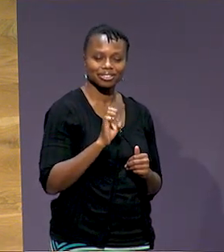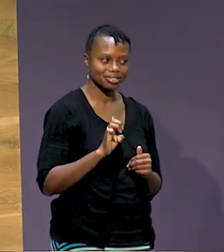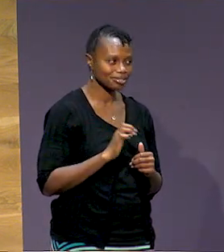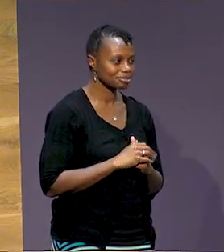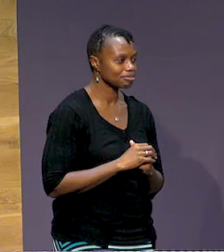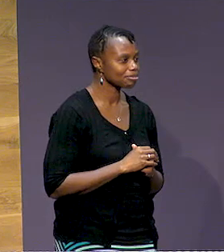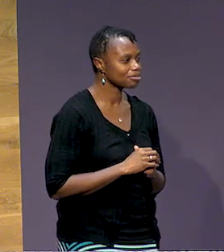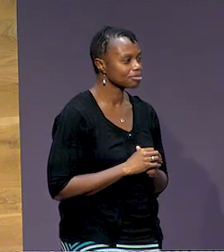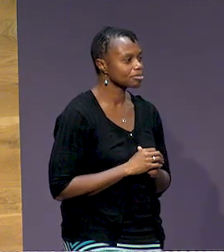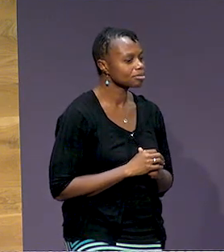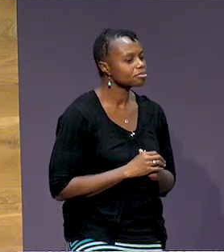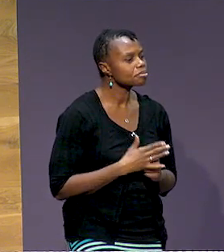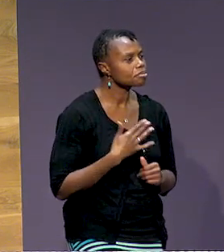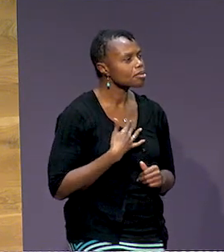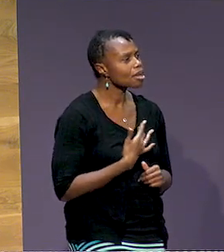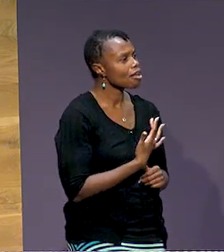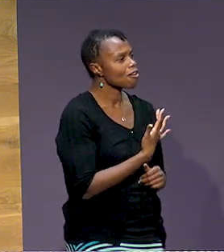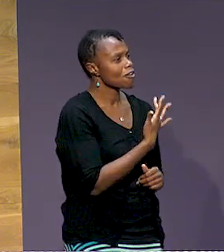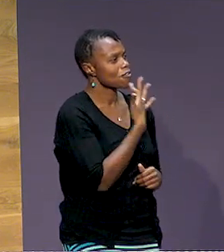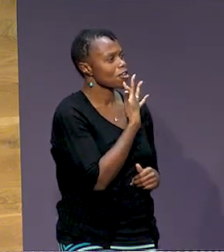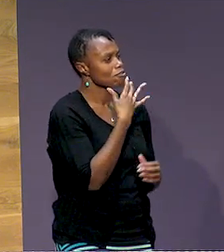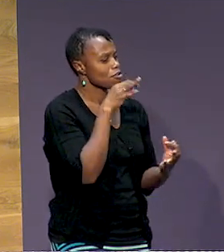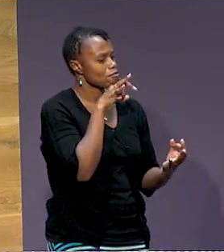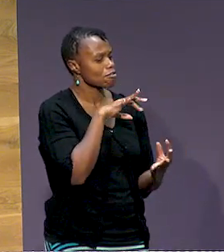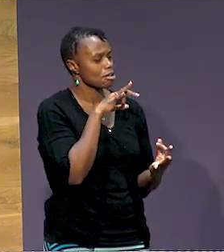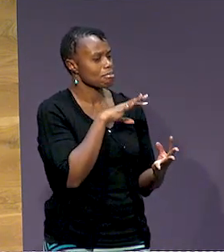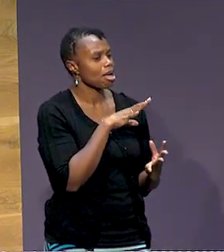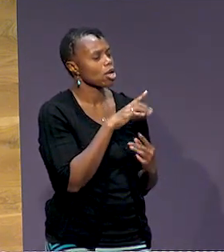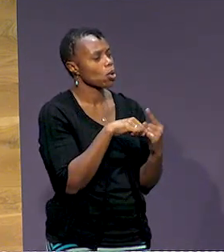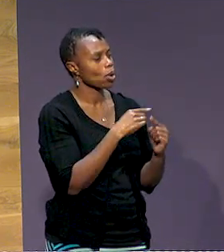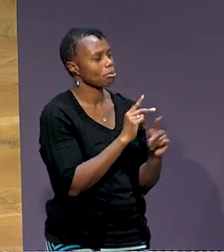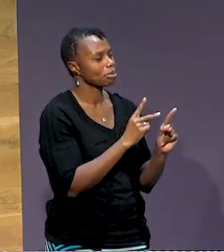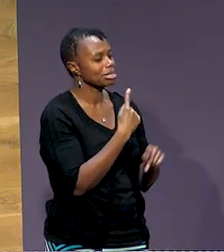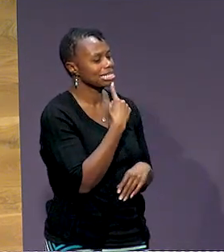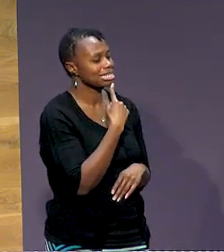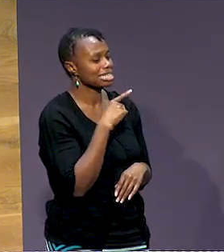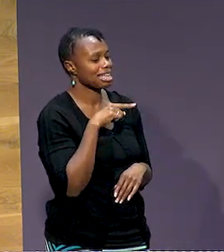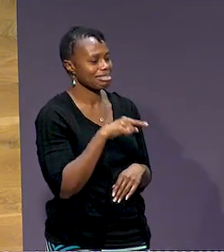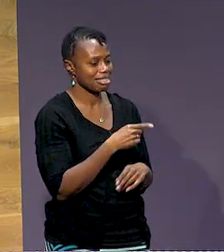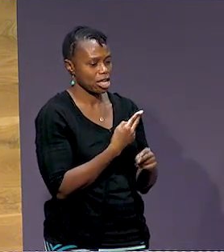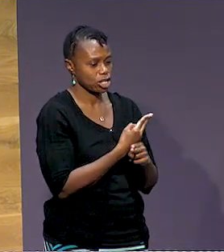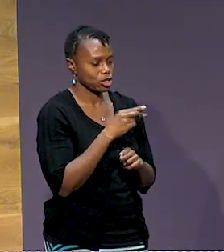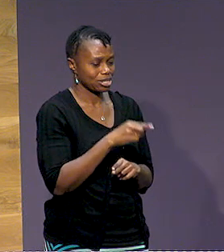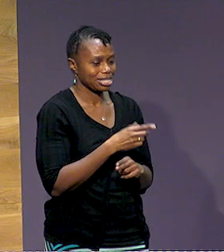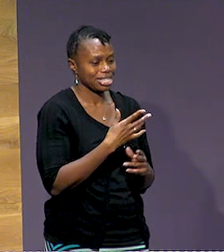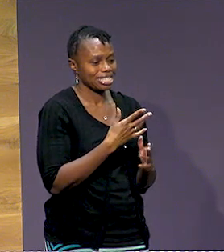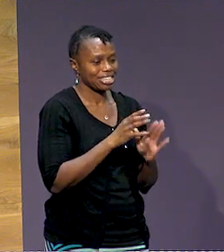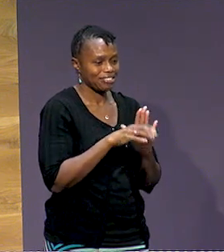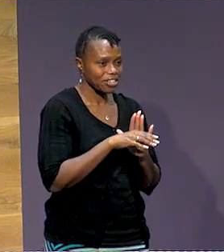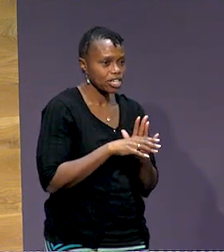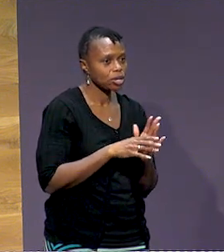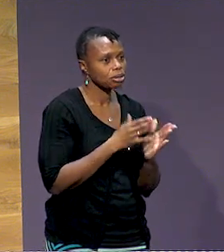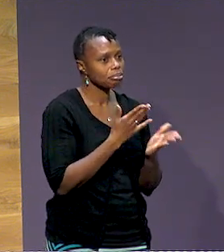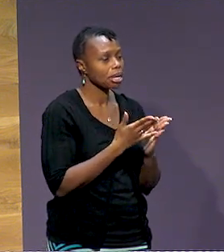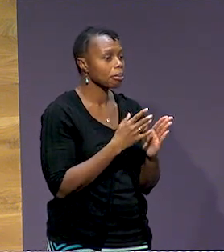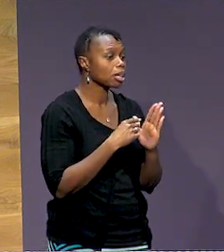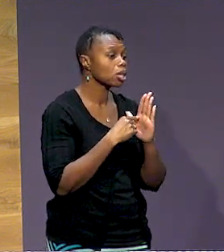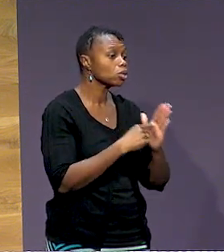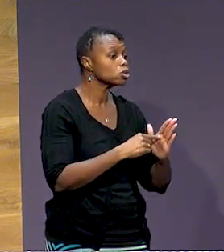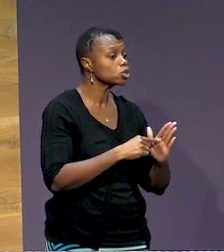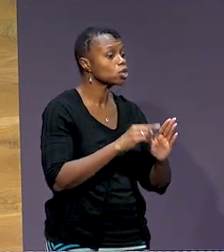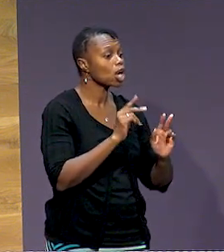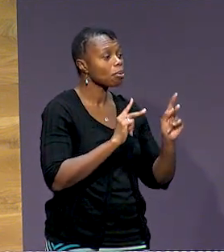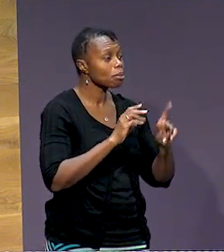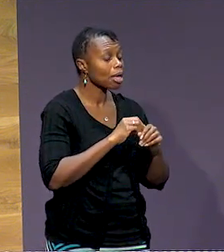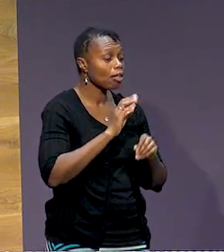Yeah, my favorite feedback that I get is when people say that they're using these videos that we're putting out, whether like they're showing, people in